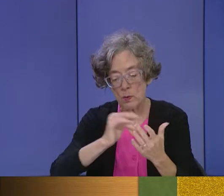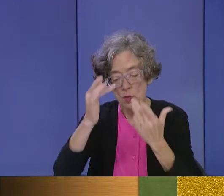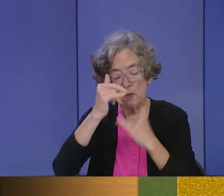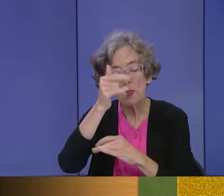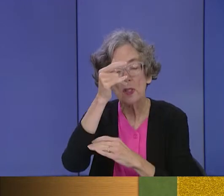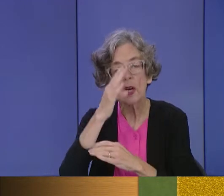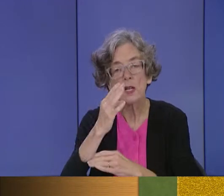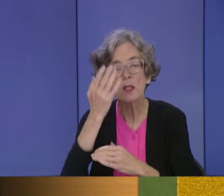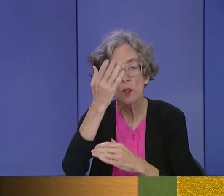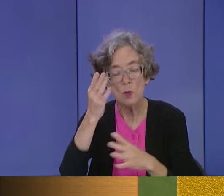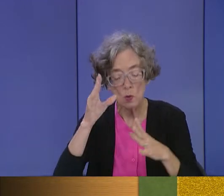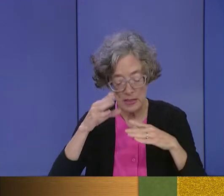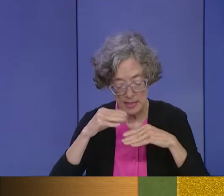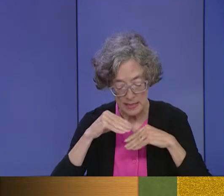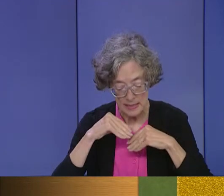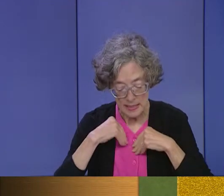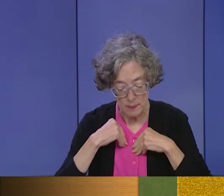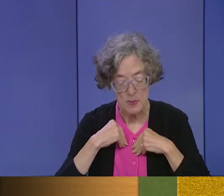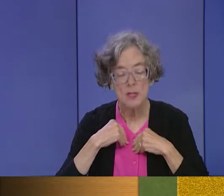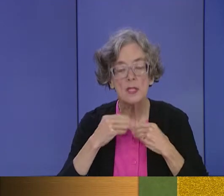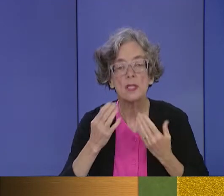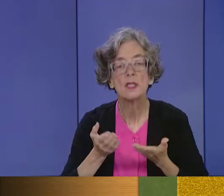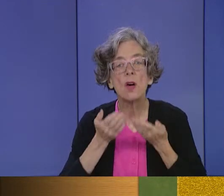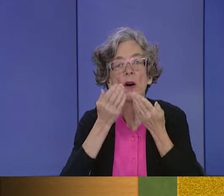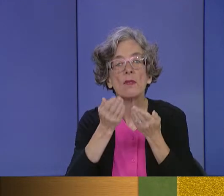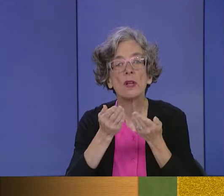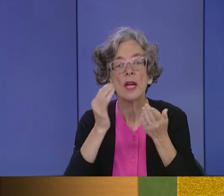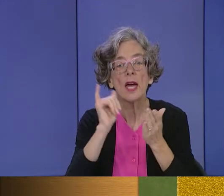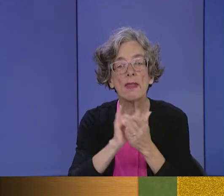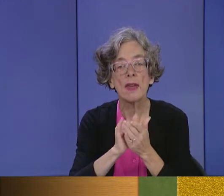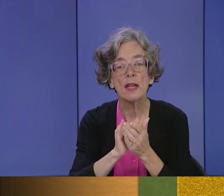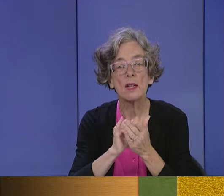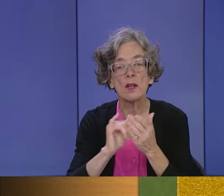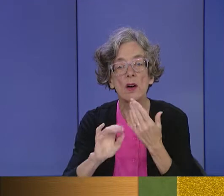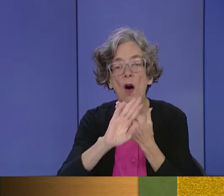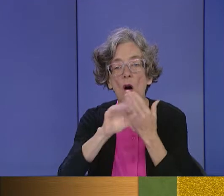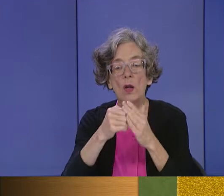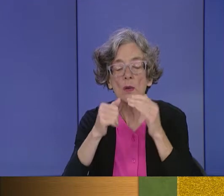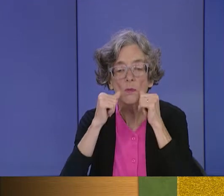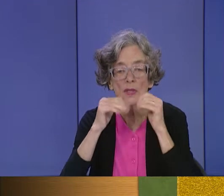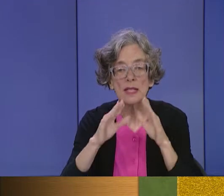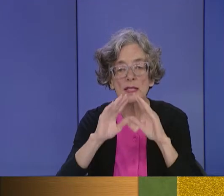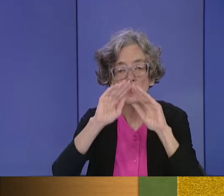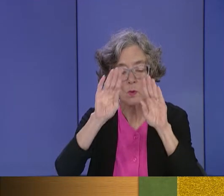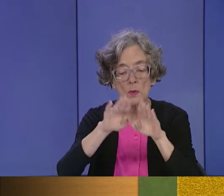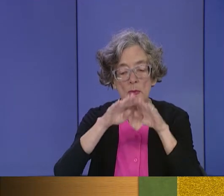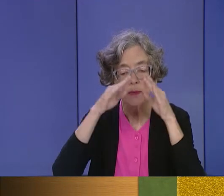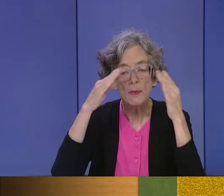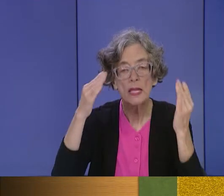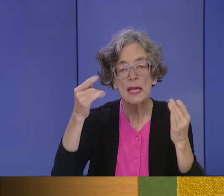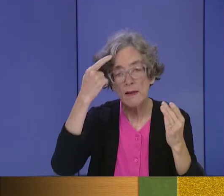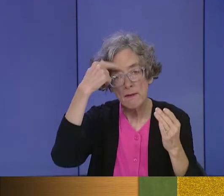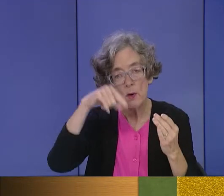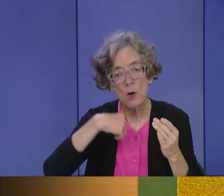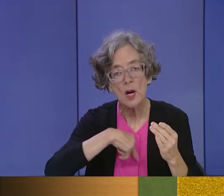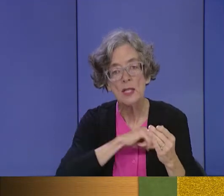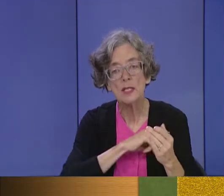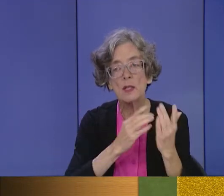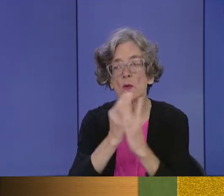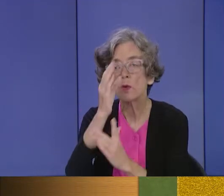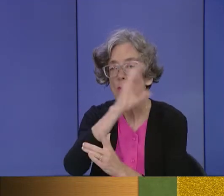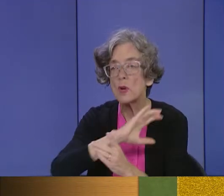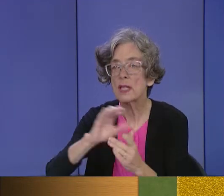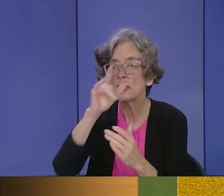find acceptance with you, and that through it the wellspring of all blessing may be laid open before us through Christ our